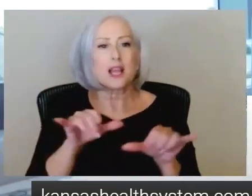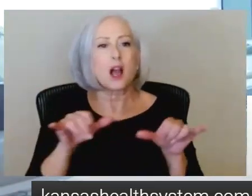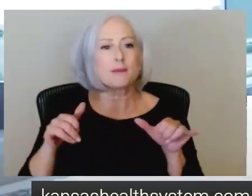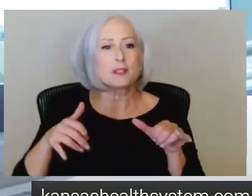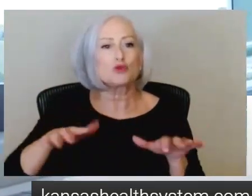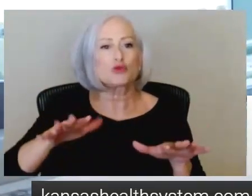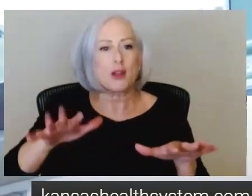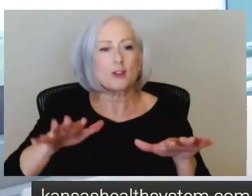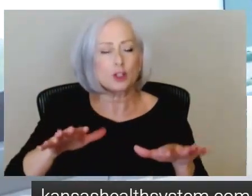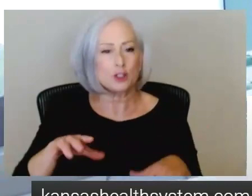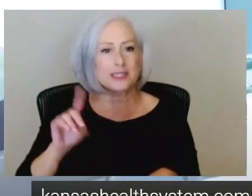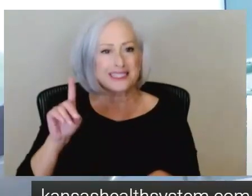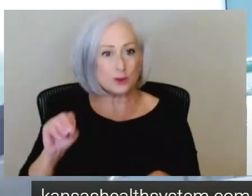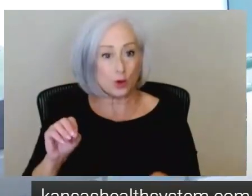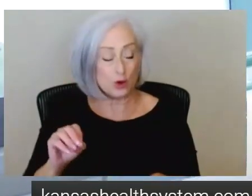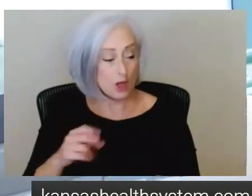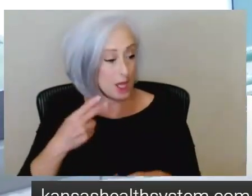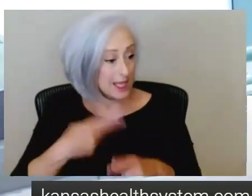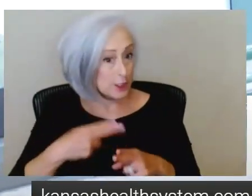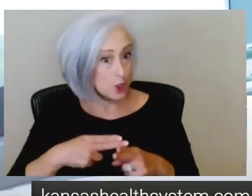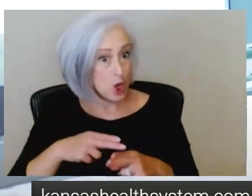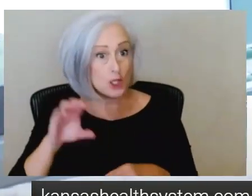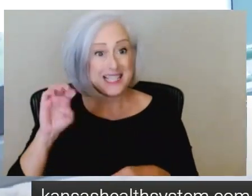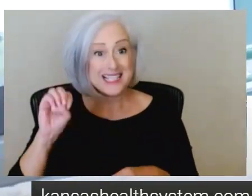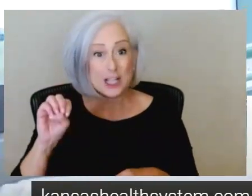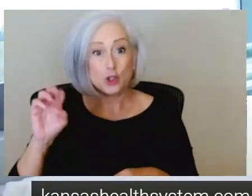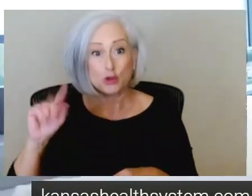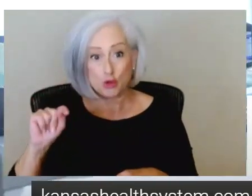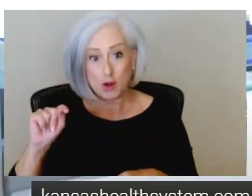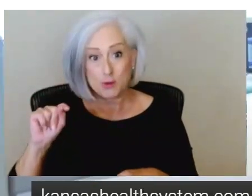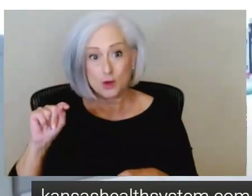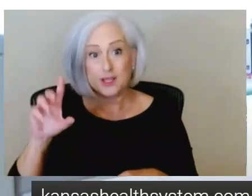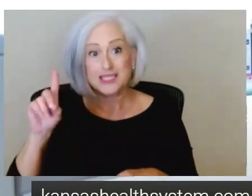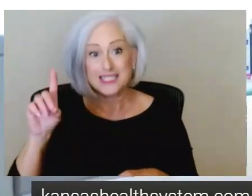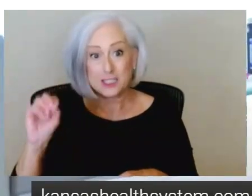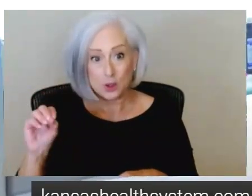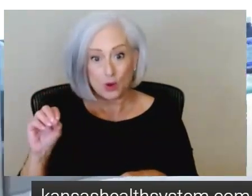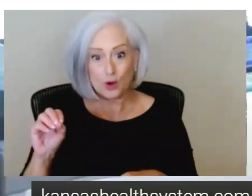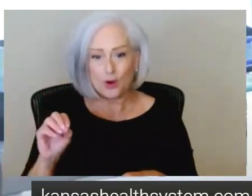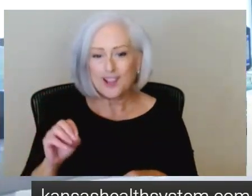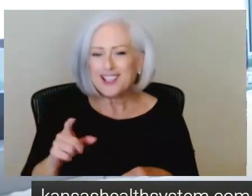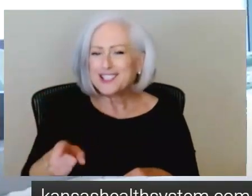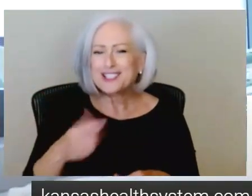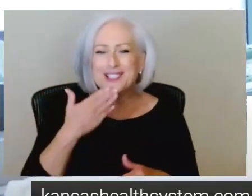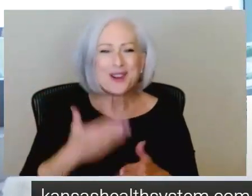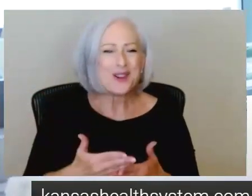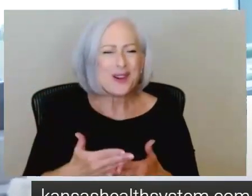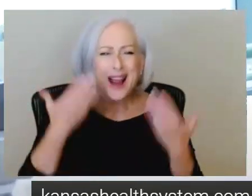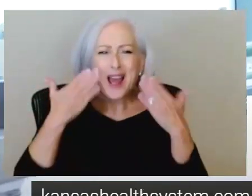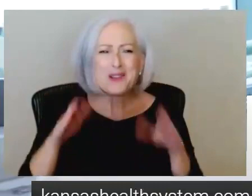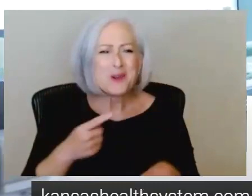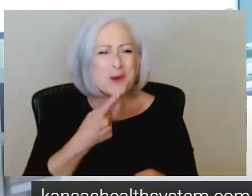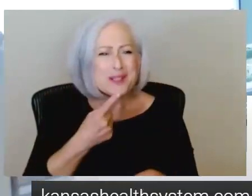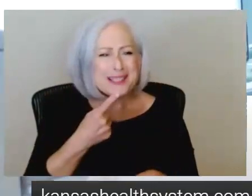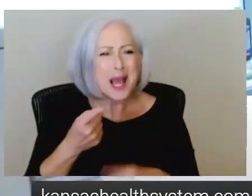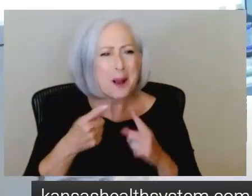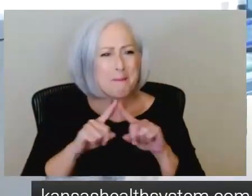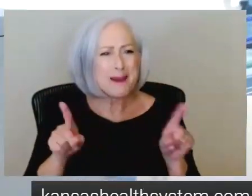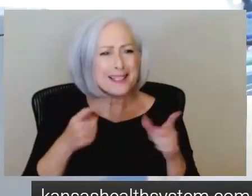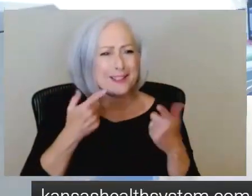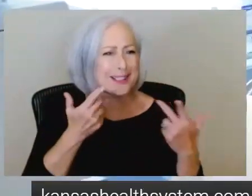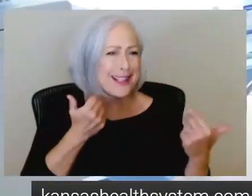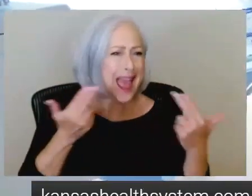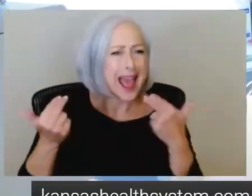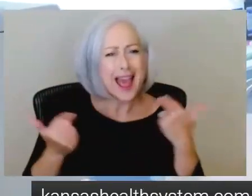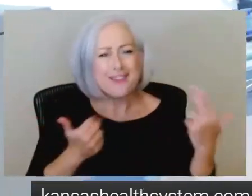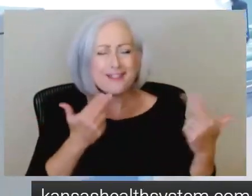called essential tremor disorder. She's such a good sport. I don't know what she just said that she's giggling about, but she's over there giggling